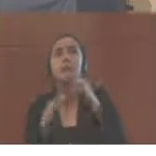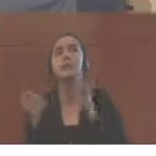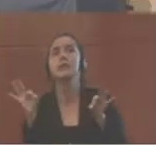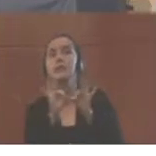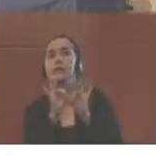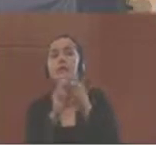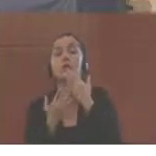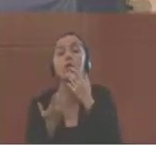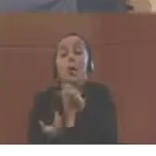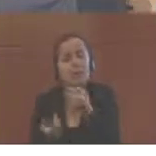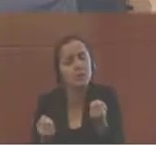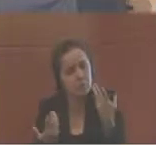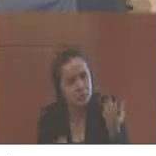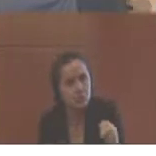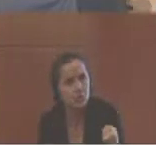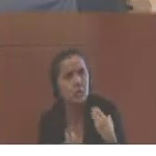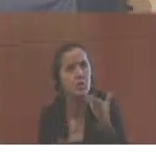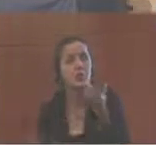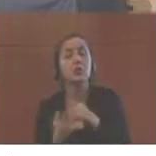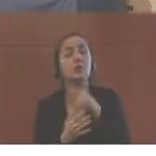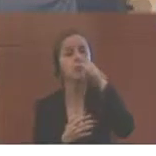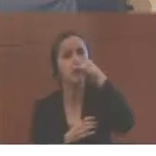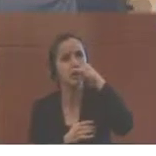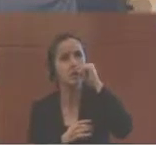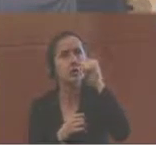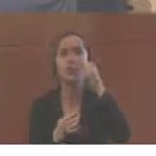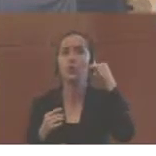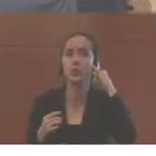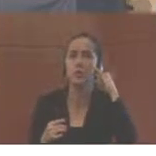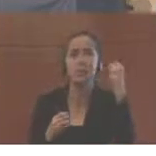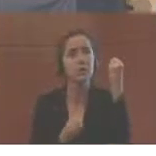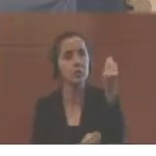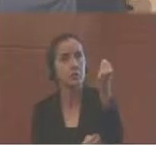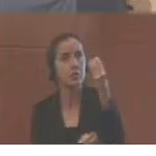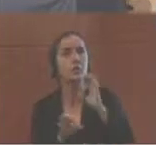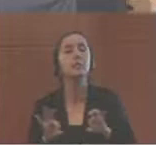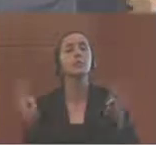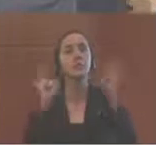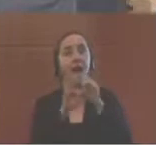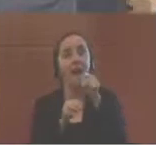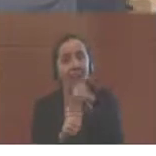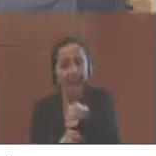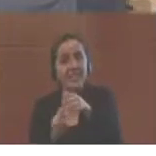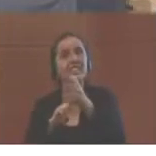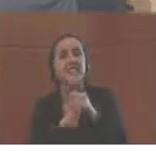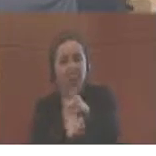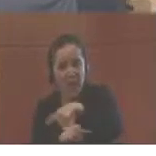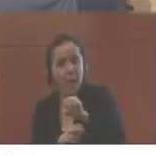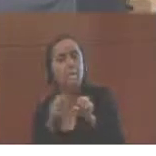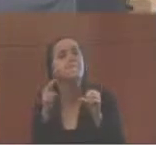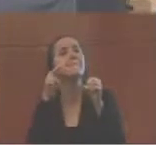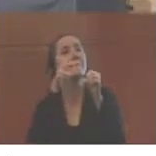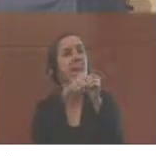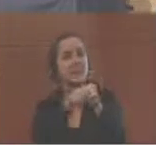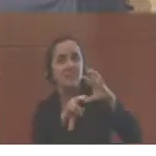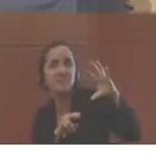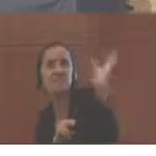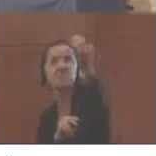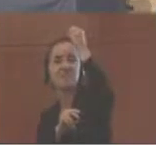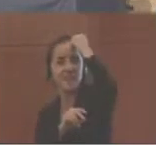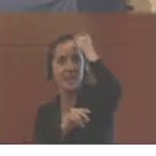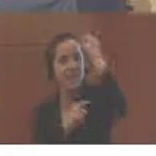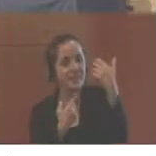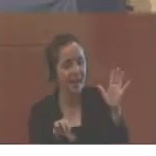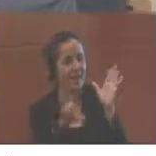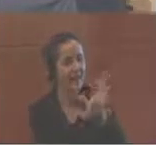accountability processes that will enable the children to demonstrate that the children have participated and that they have